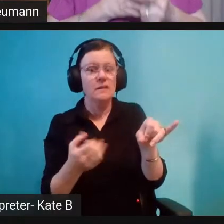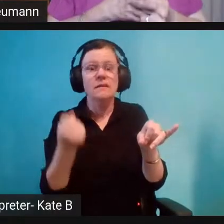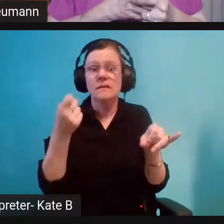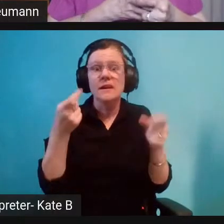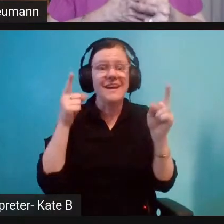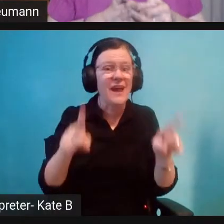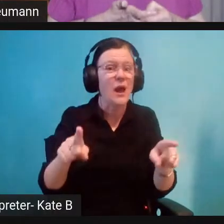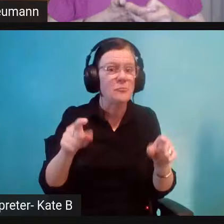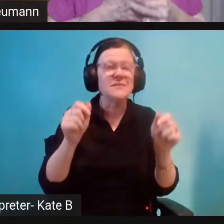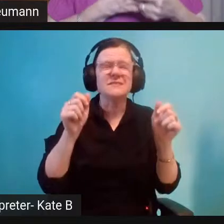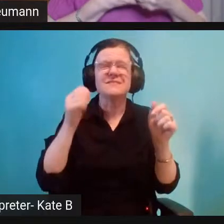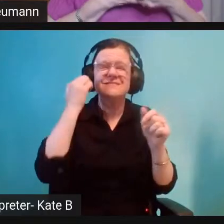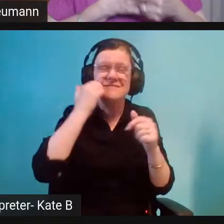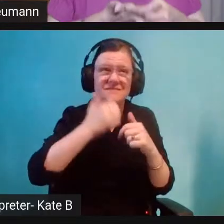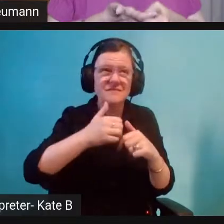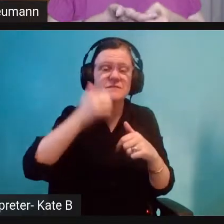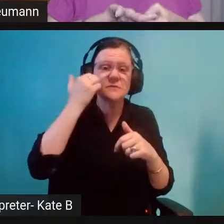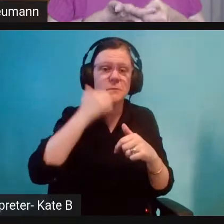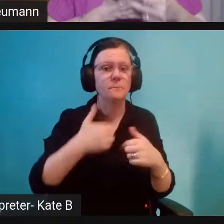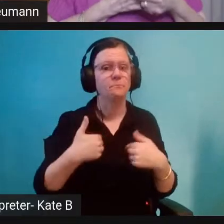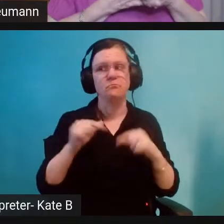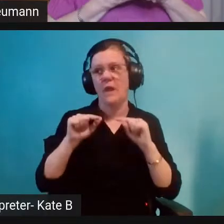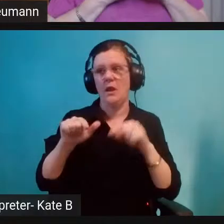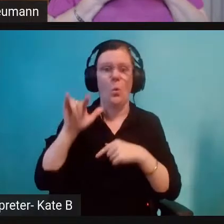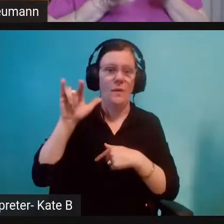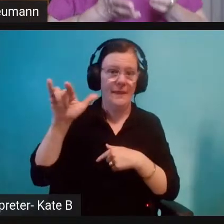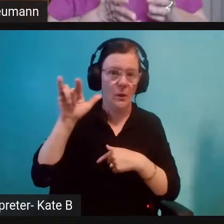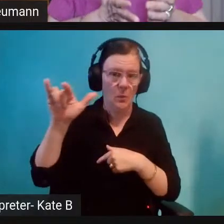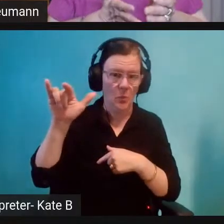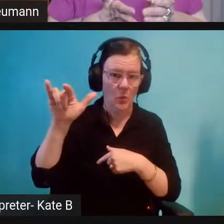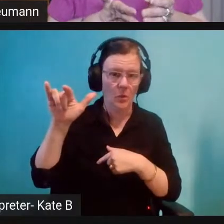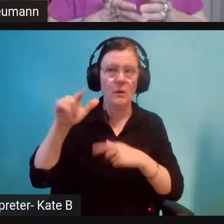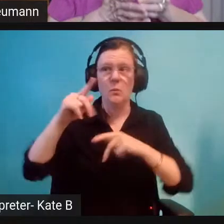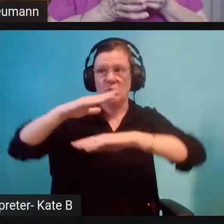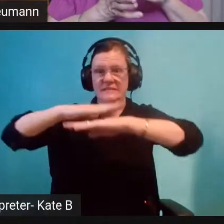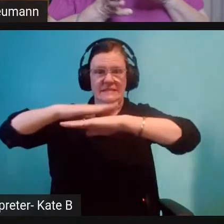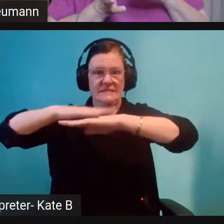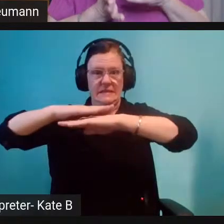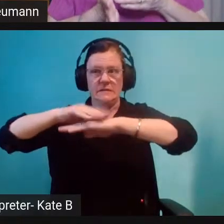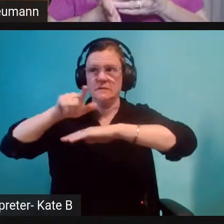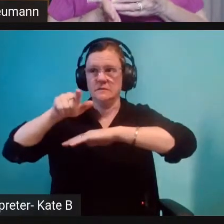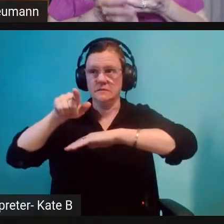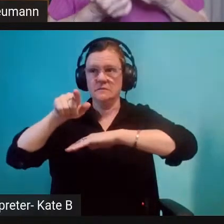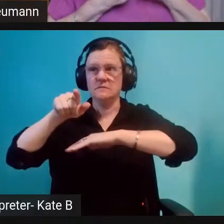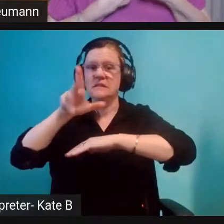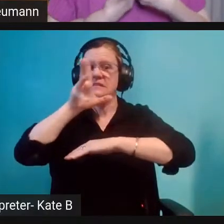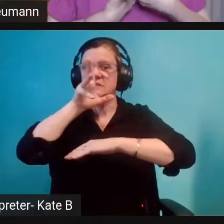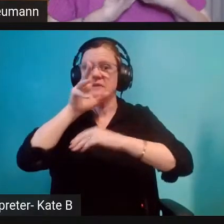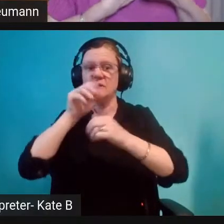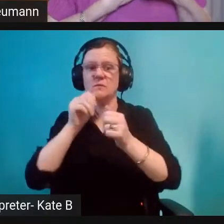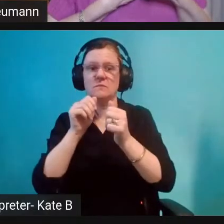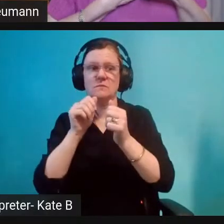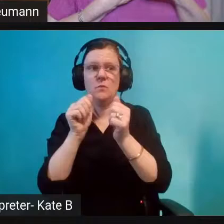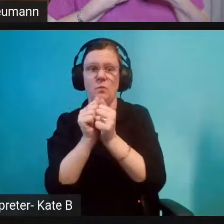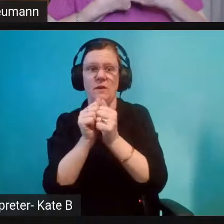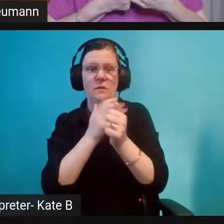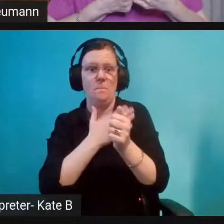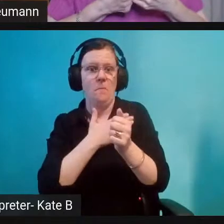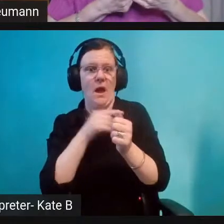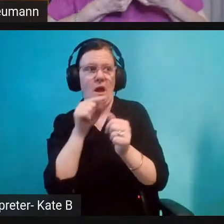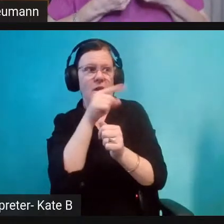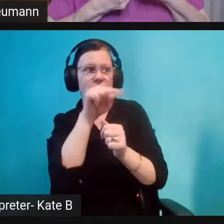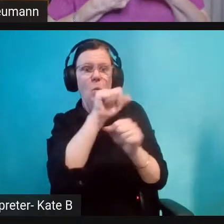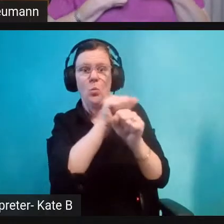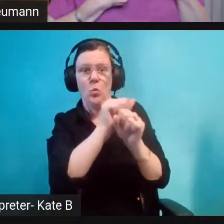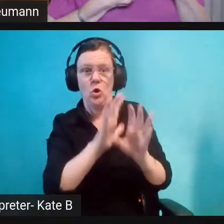all the time. I go to the airport, the person at the desk speaks to the people that are working for me